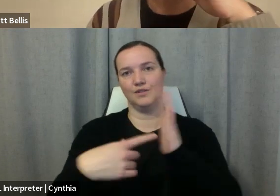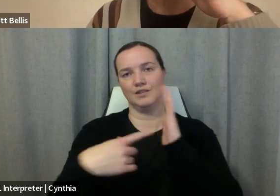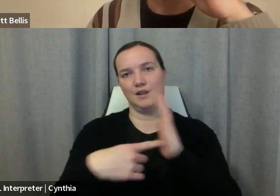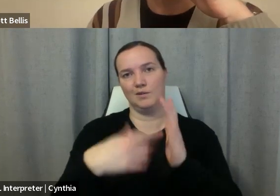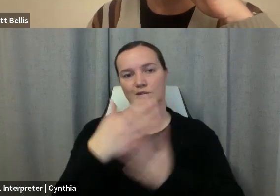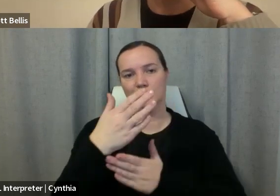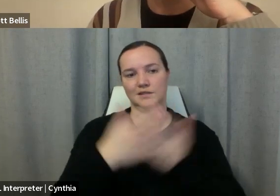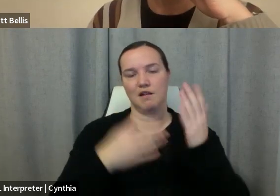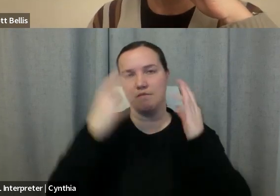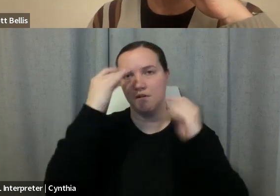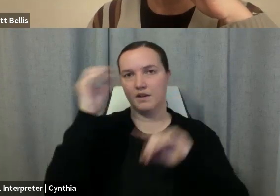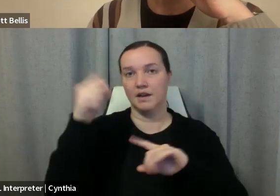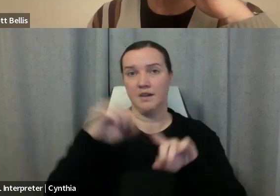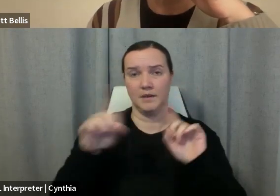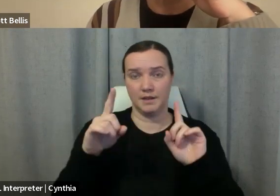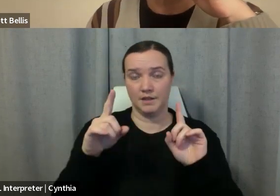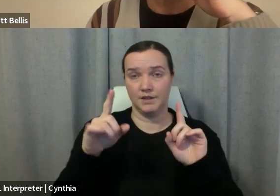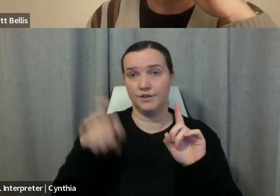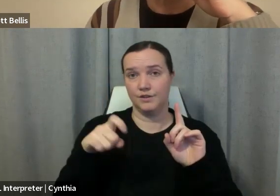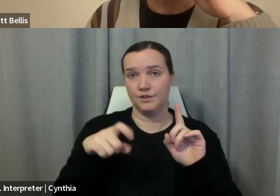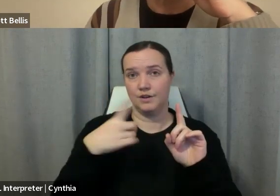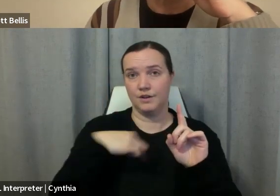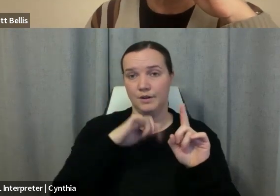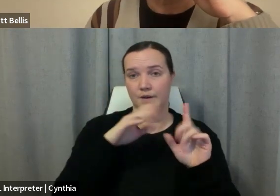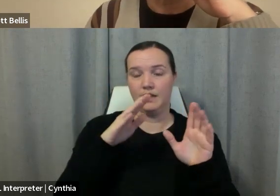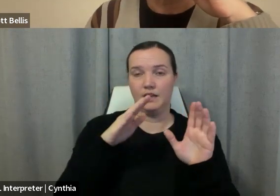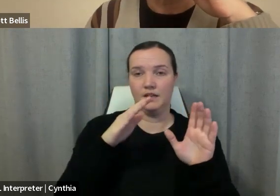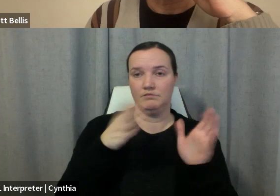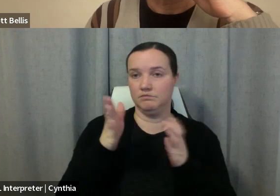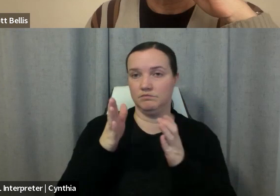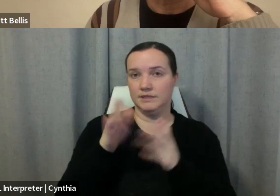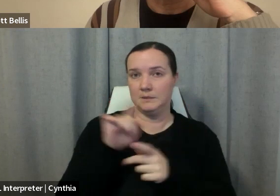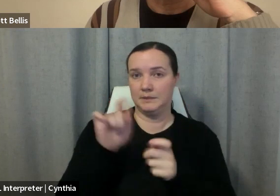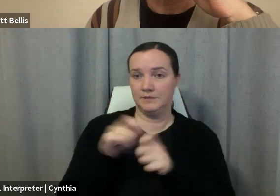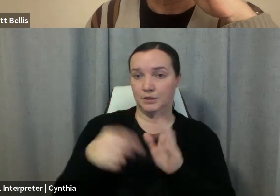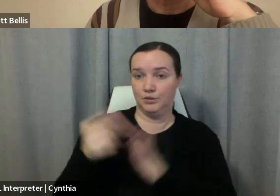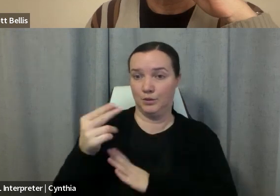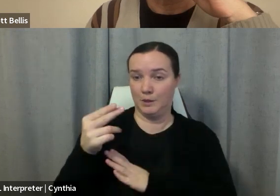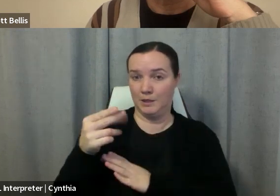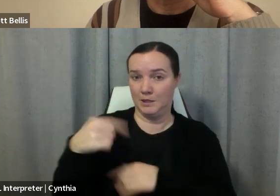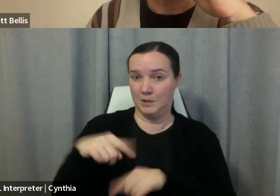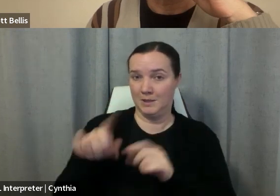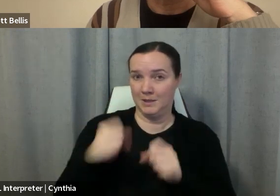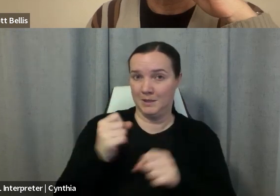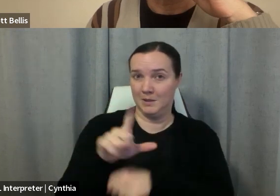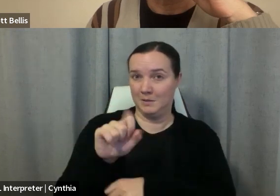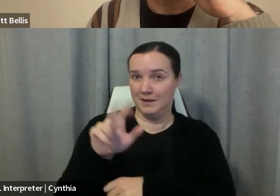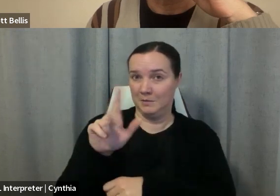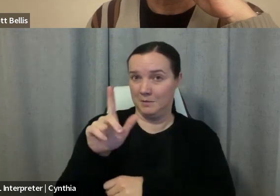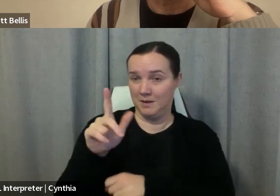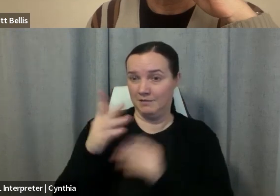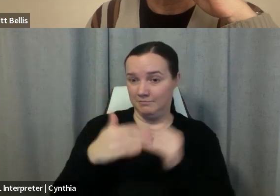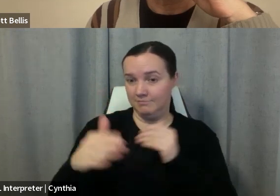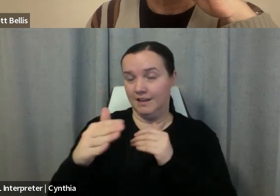some thoughts to say, but shouldn't we get to a particular current truth in 2020, 23 moving forward, right? In